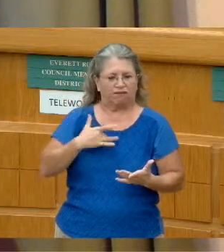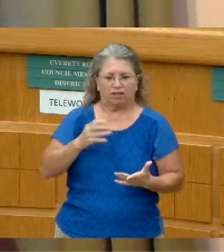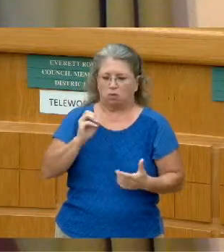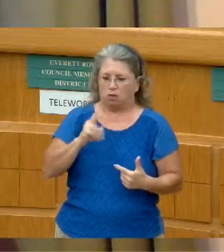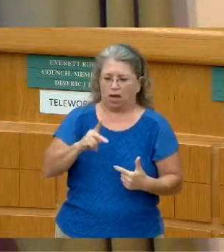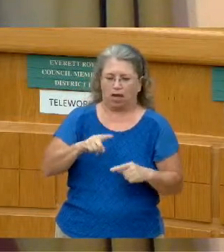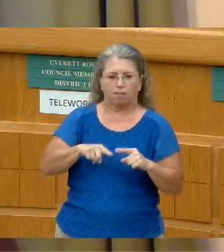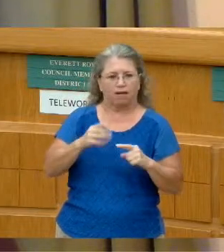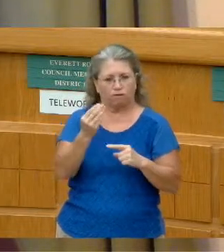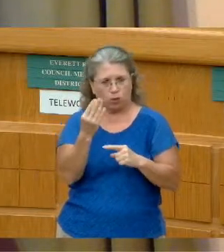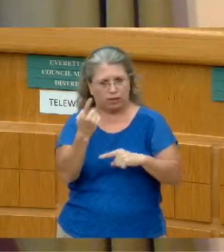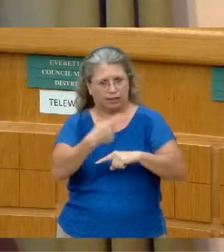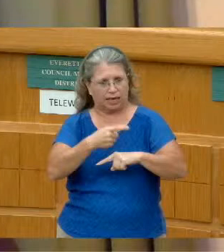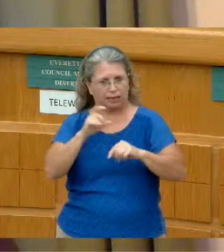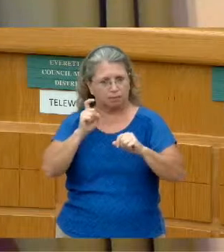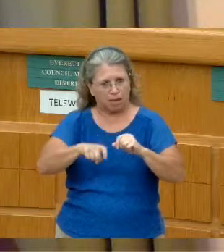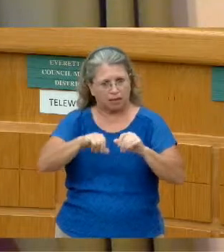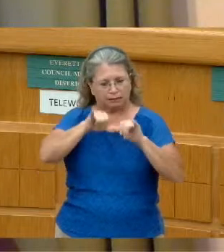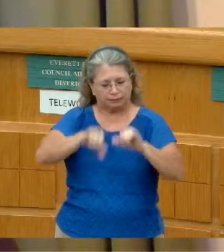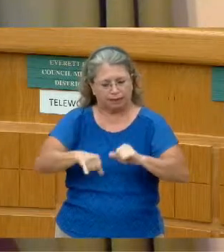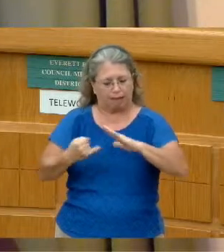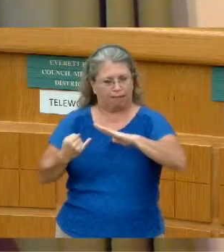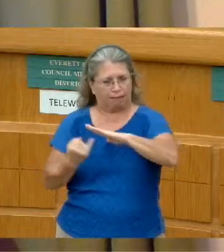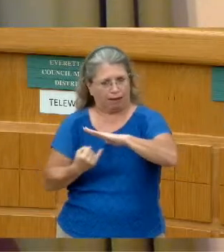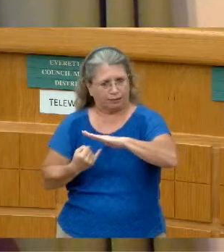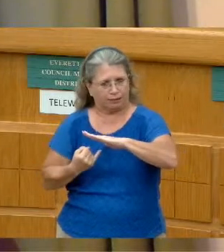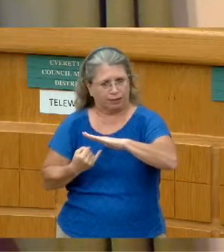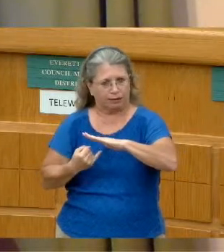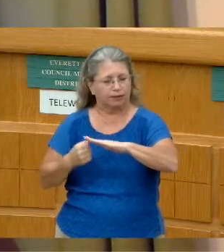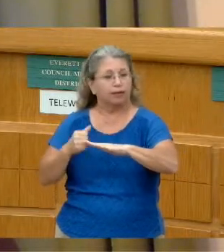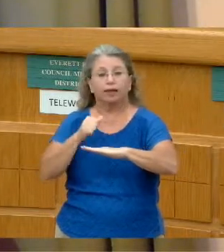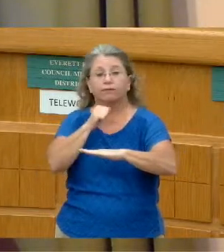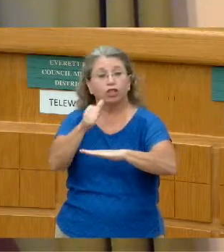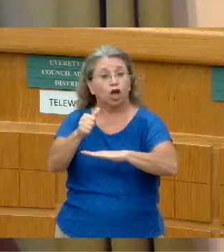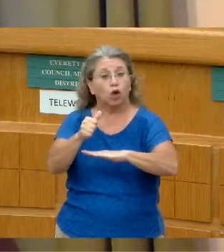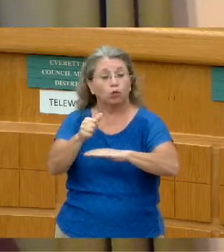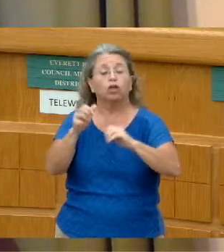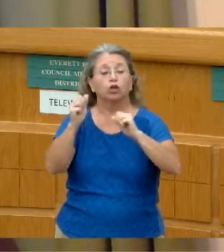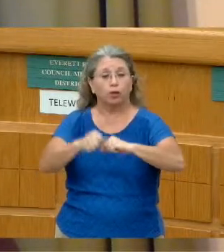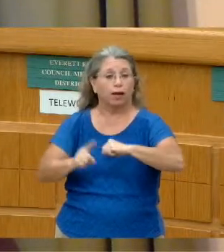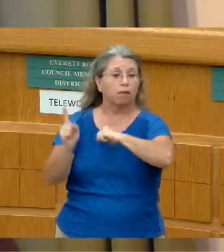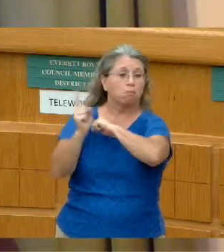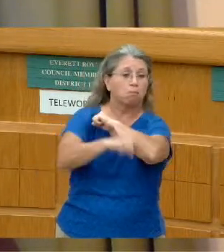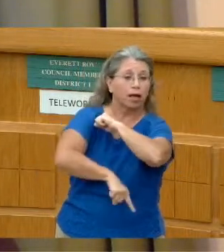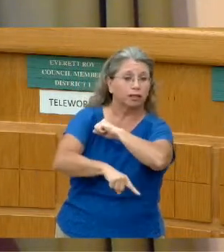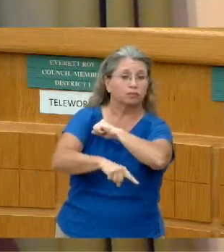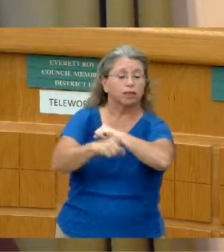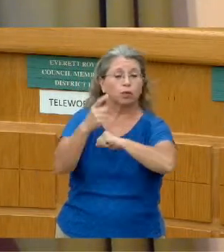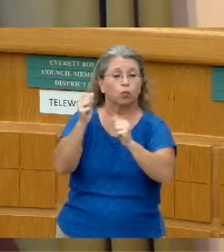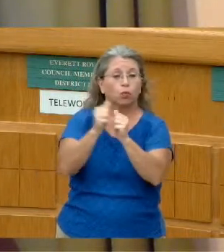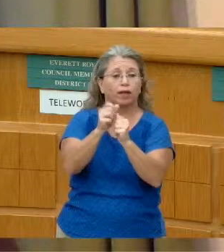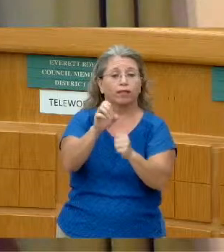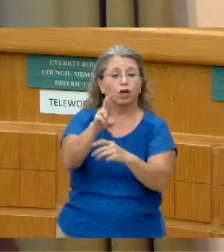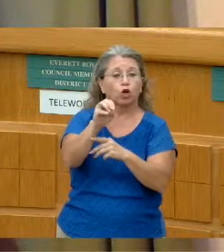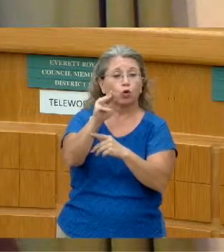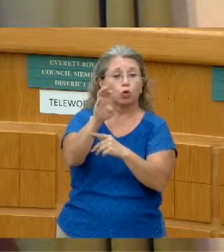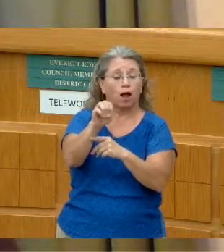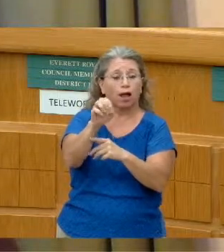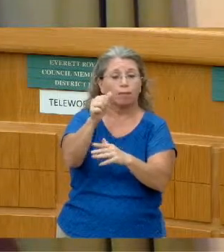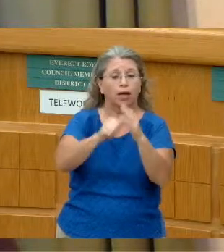those 14 days. Failure to do so is a criminal offense under the Texas Penal Code,